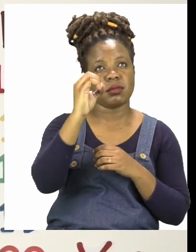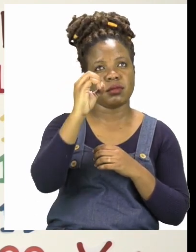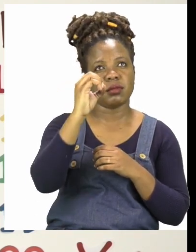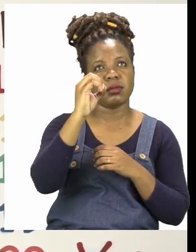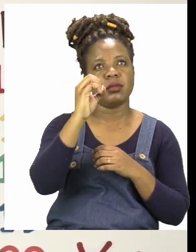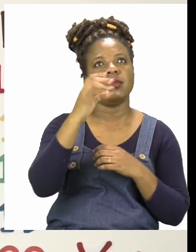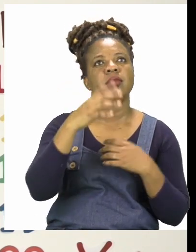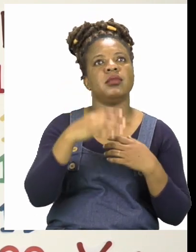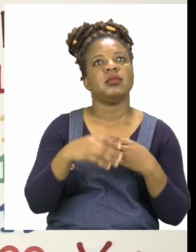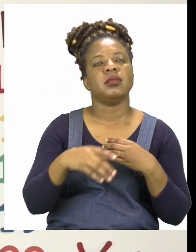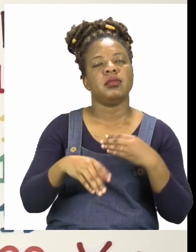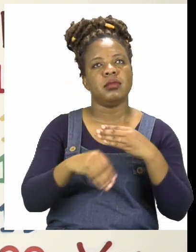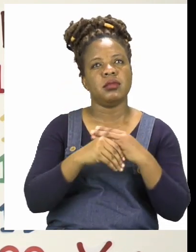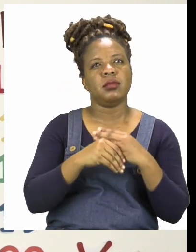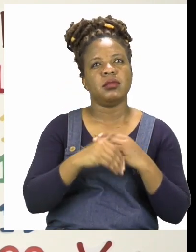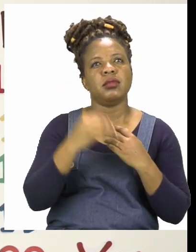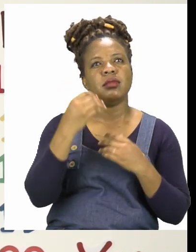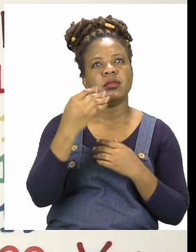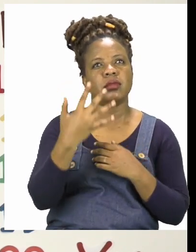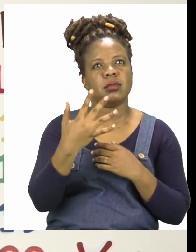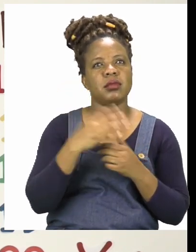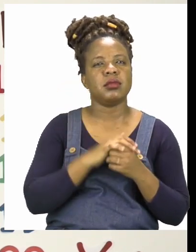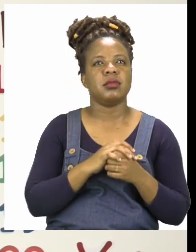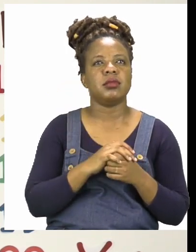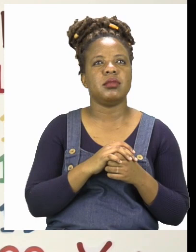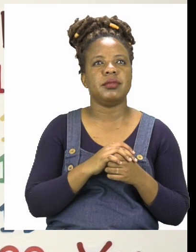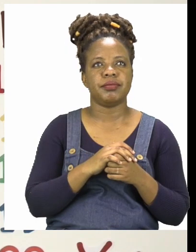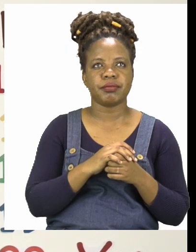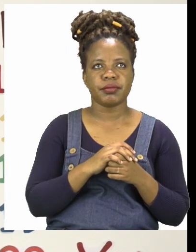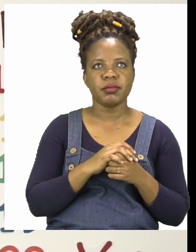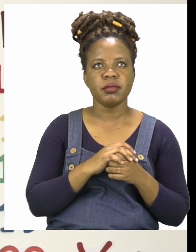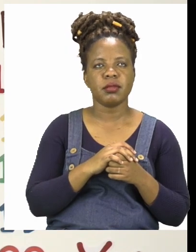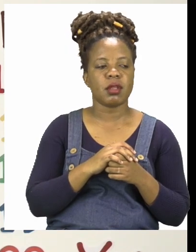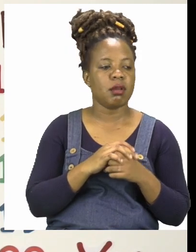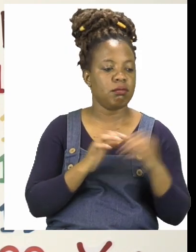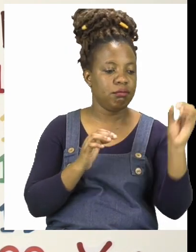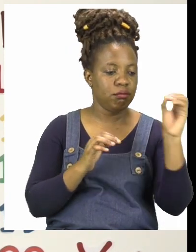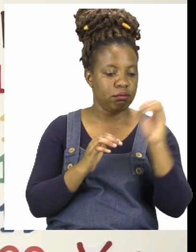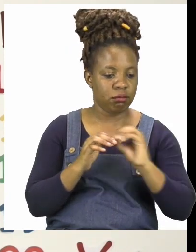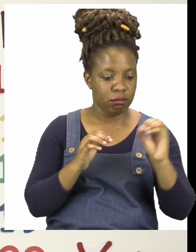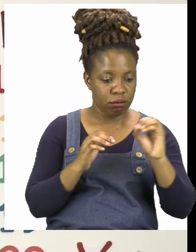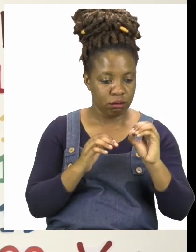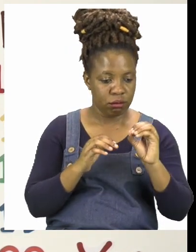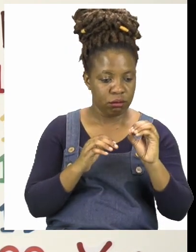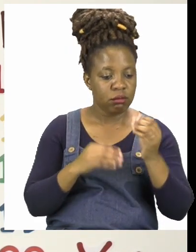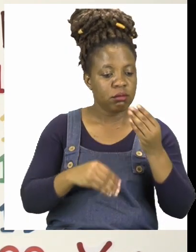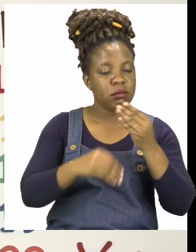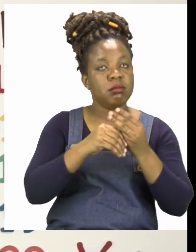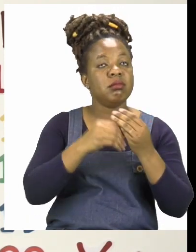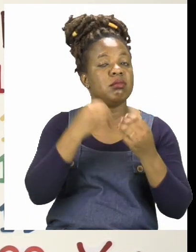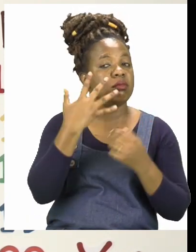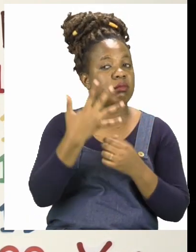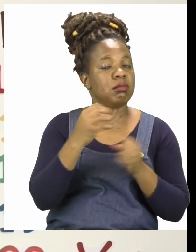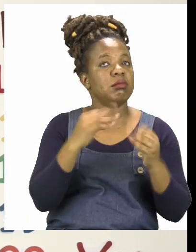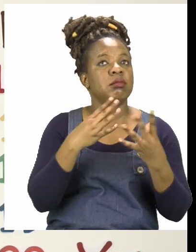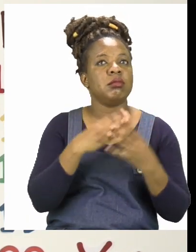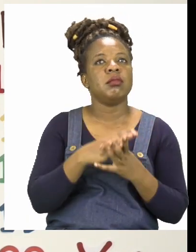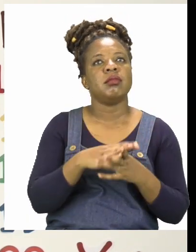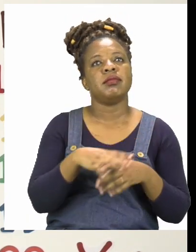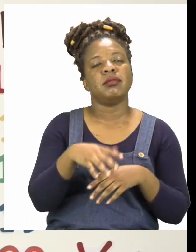5. Now if I have nothing and then I add 5, then that means my answer is